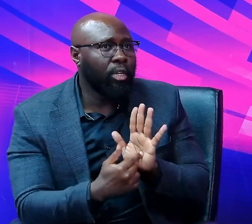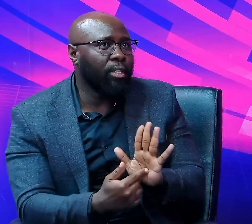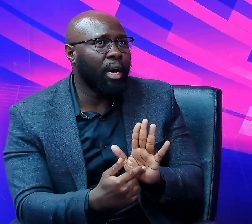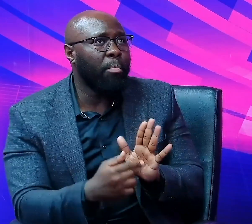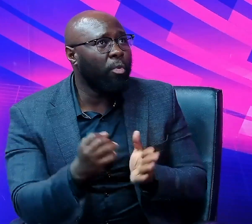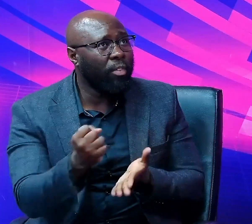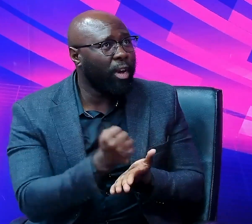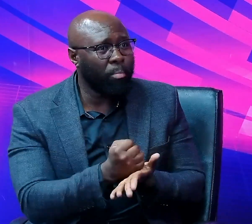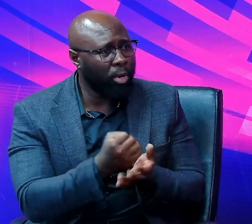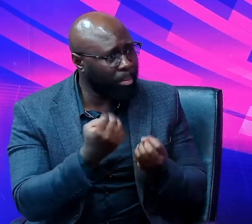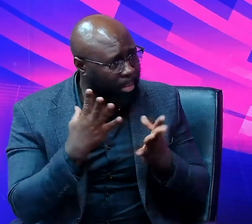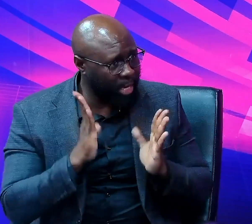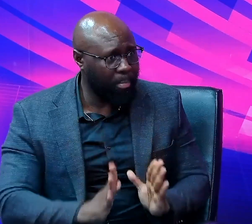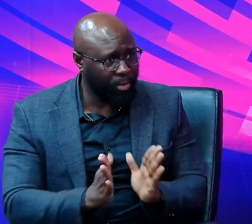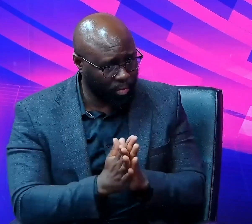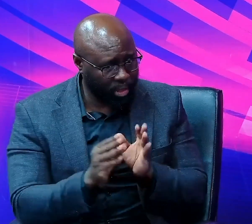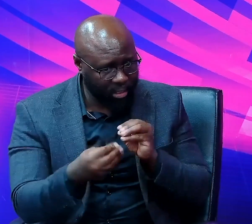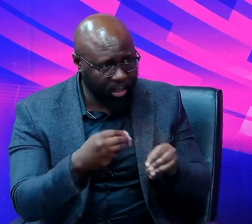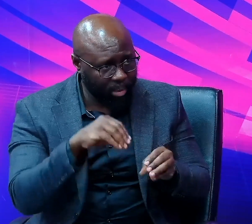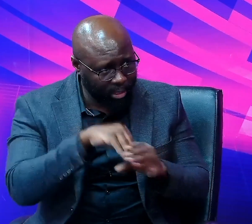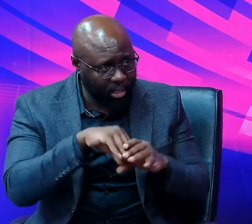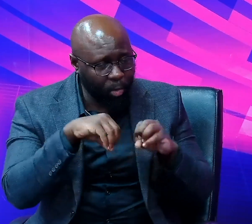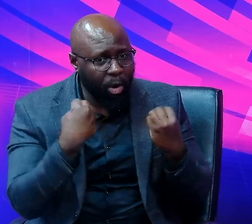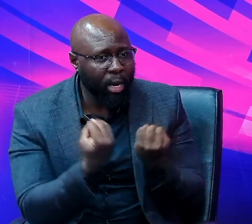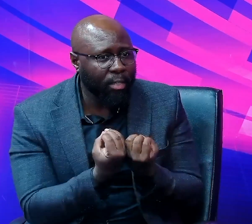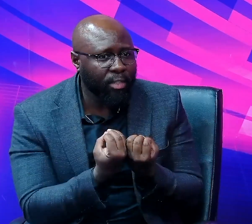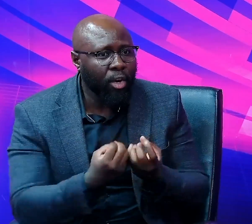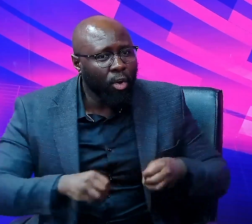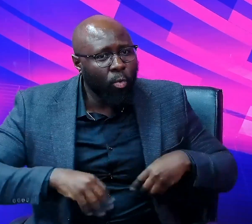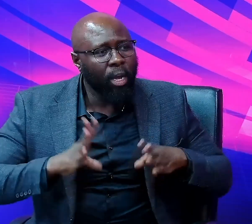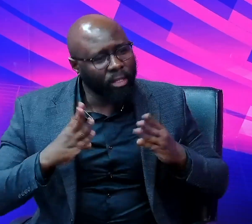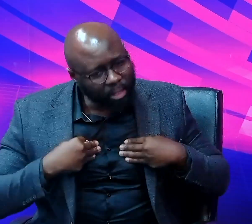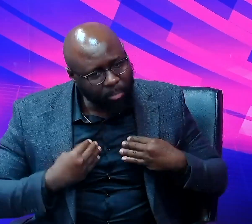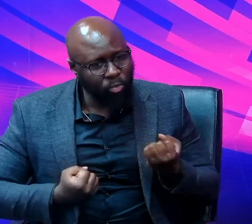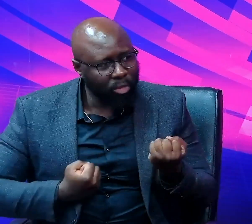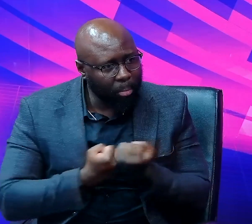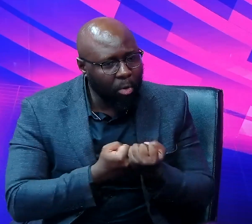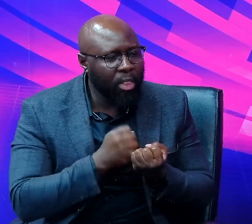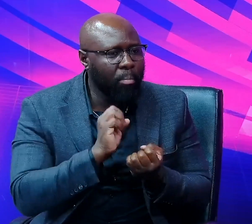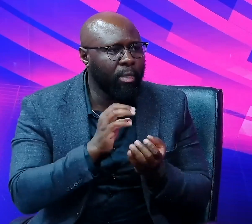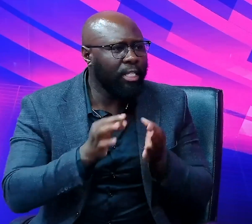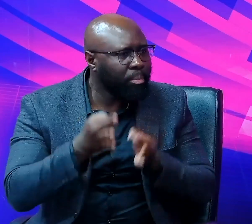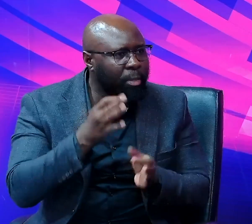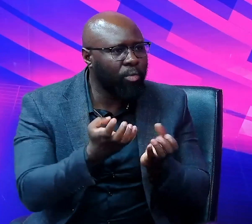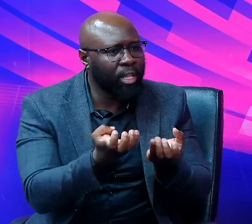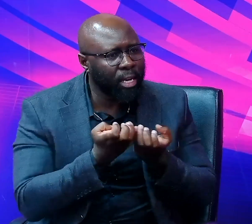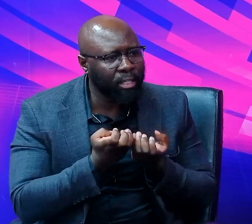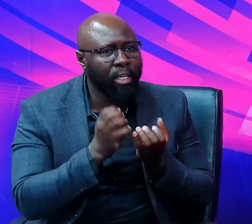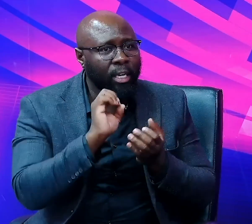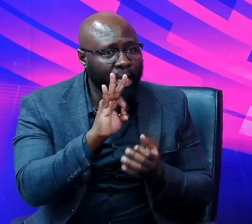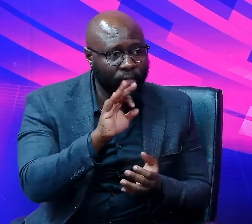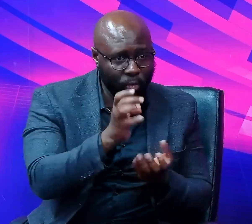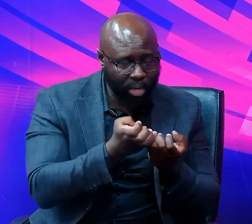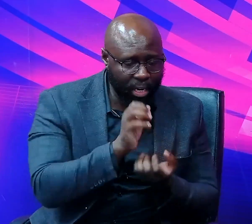so that they can perform well in the workplace. So for example, we have many people with disabilities in our organization. We accept to support